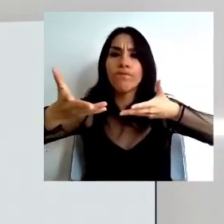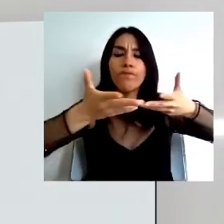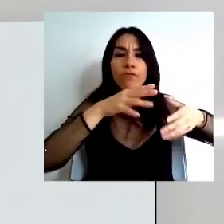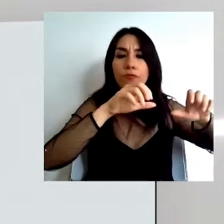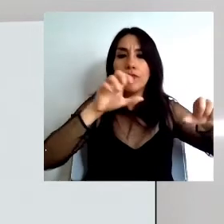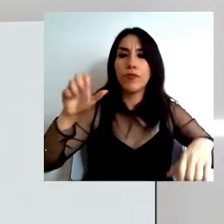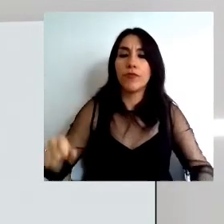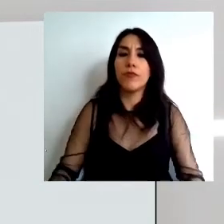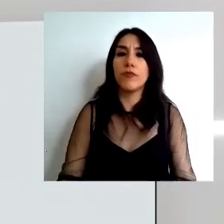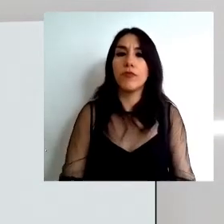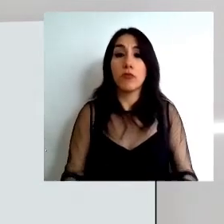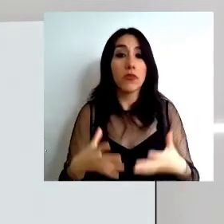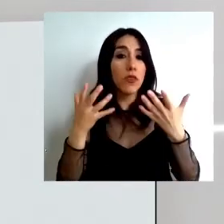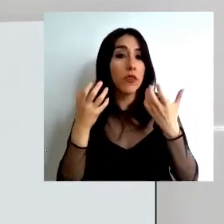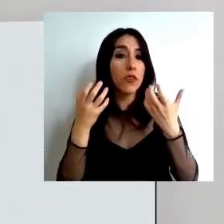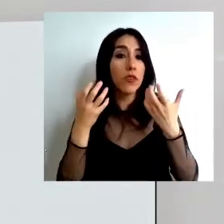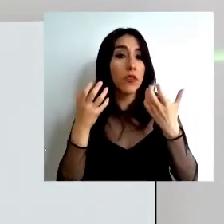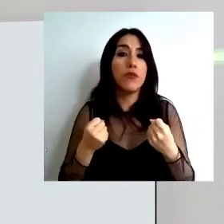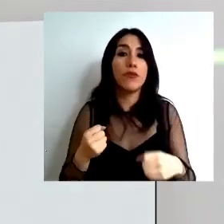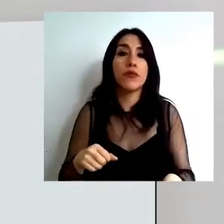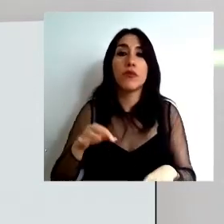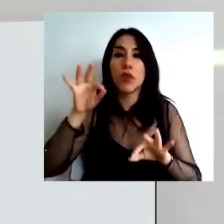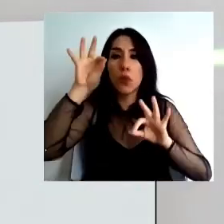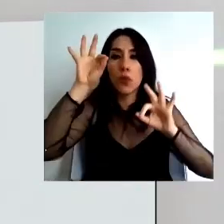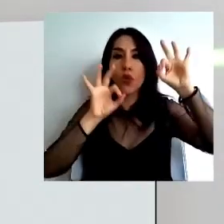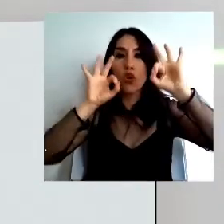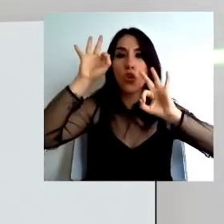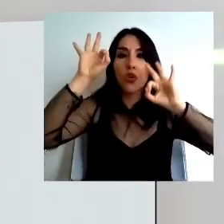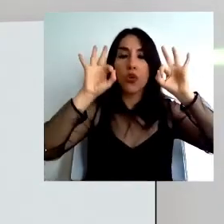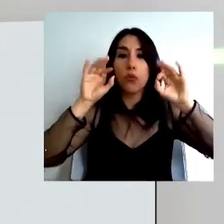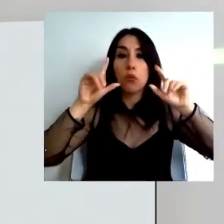So this is a really good question, because